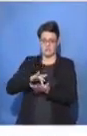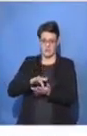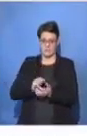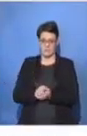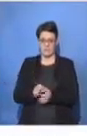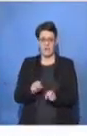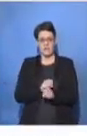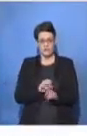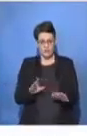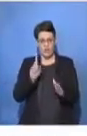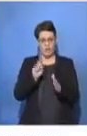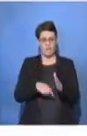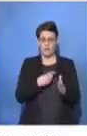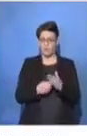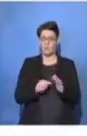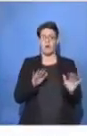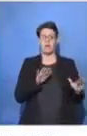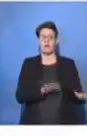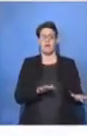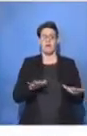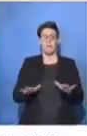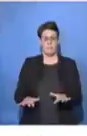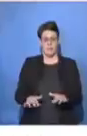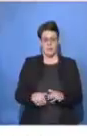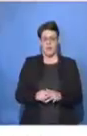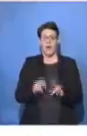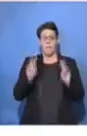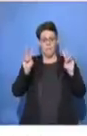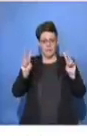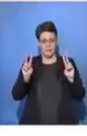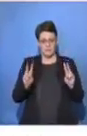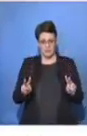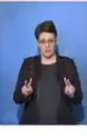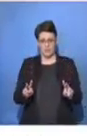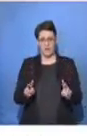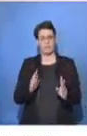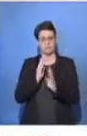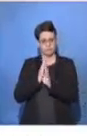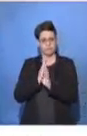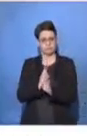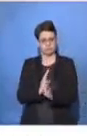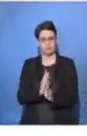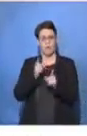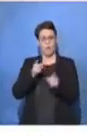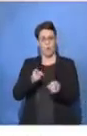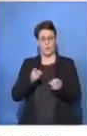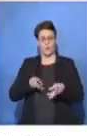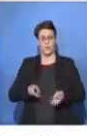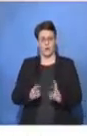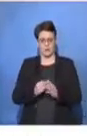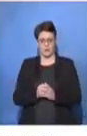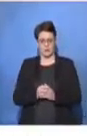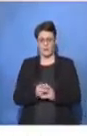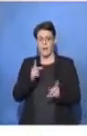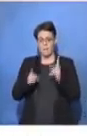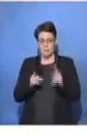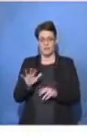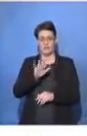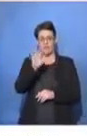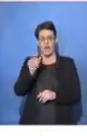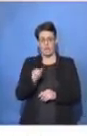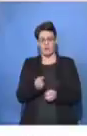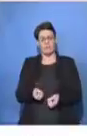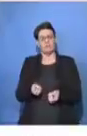the voting was conducted in a calm, peaceful, and orderly manner, which afforded the people of South